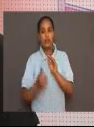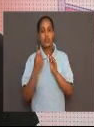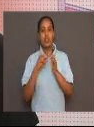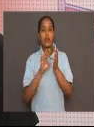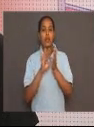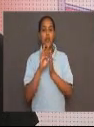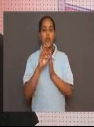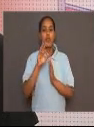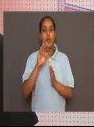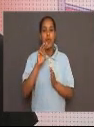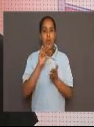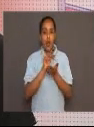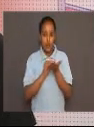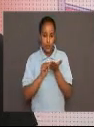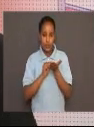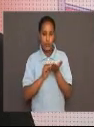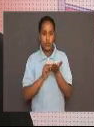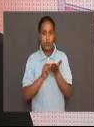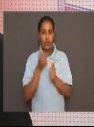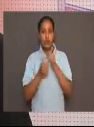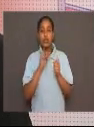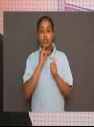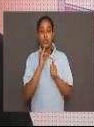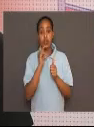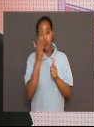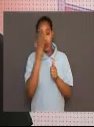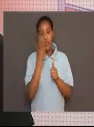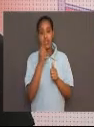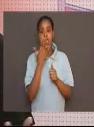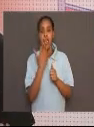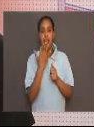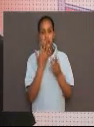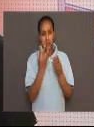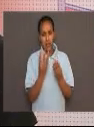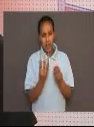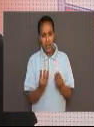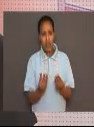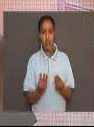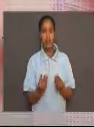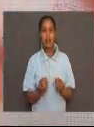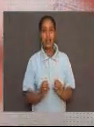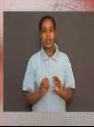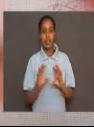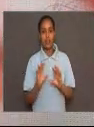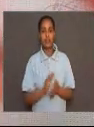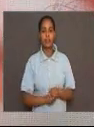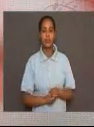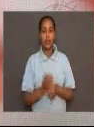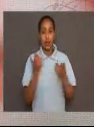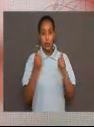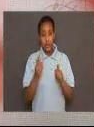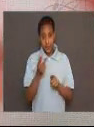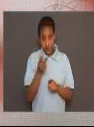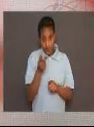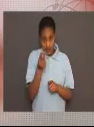of molecules, which is why the color slightly lightened. When the